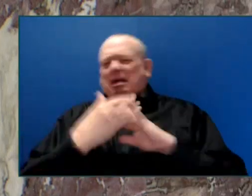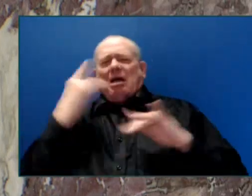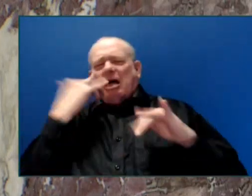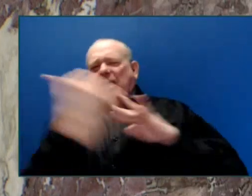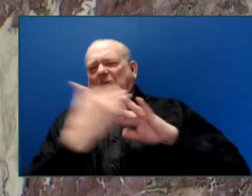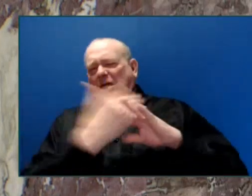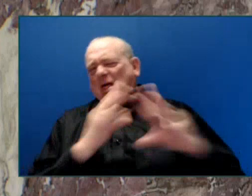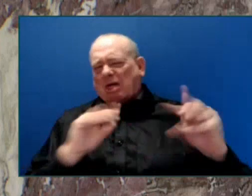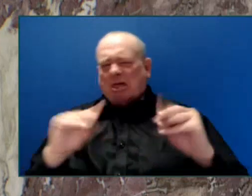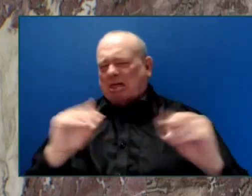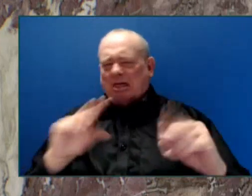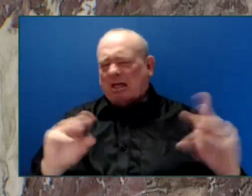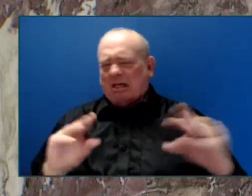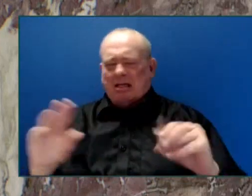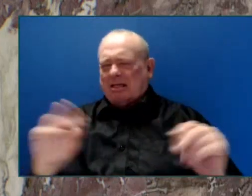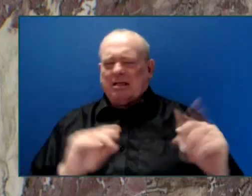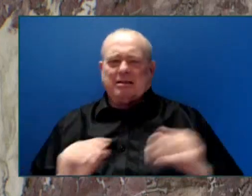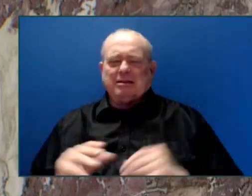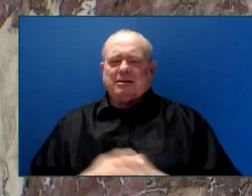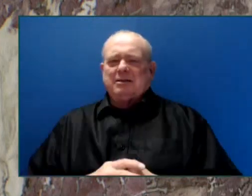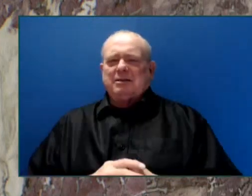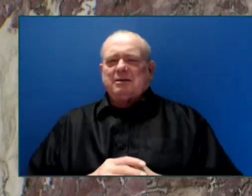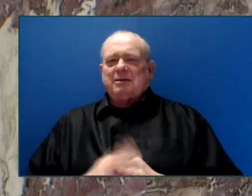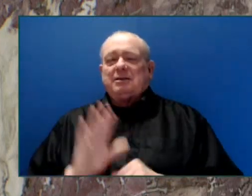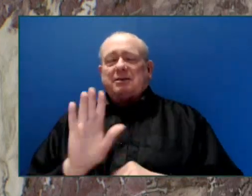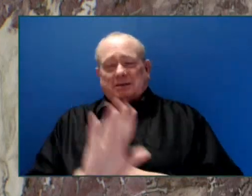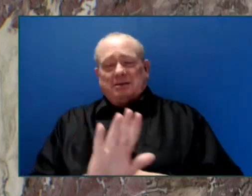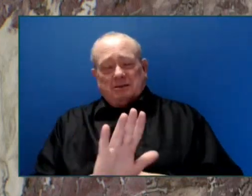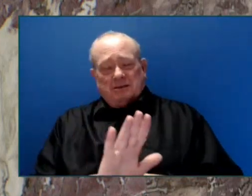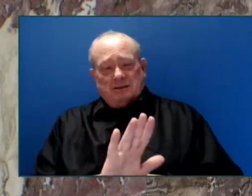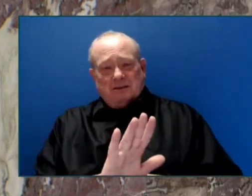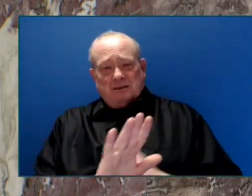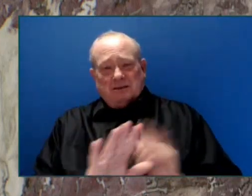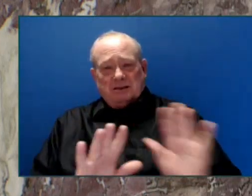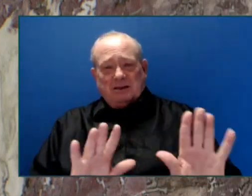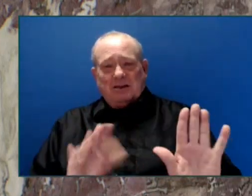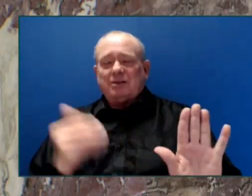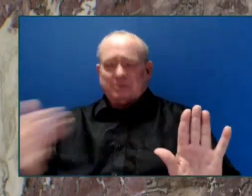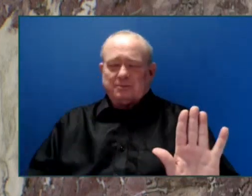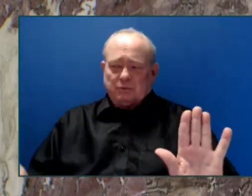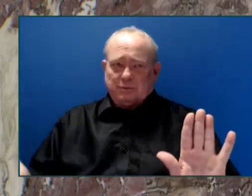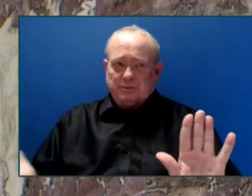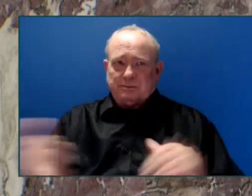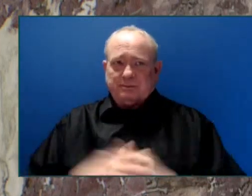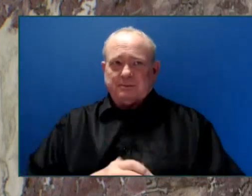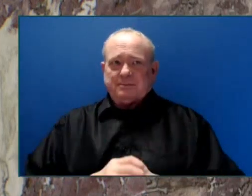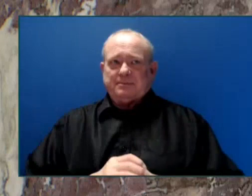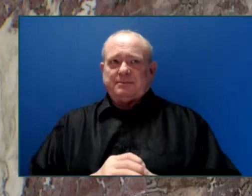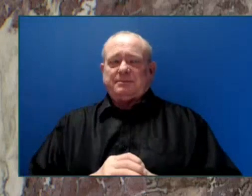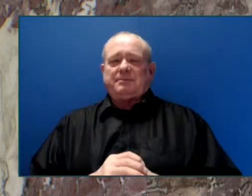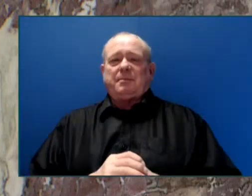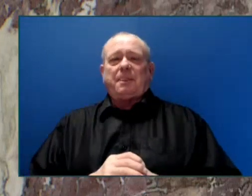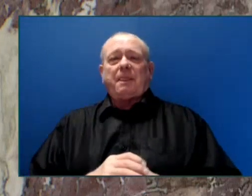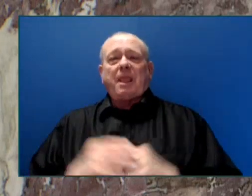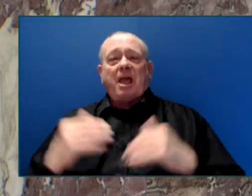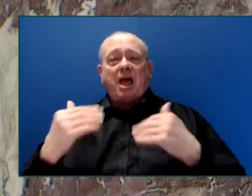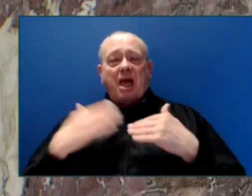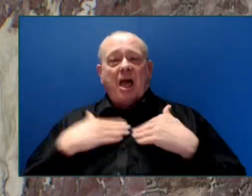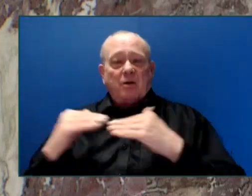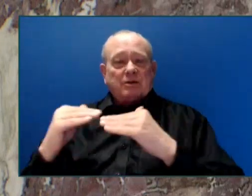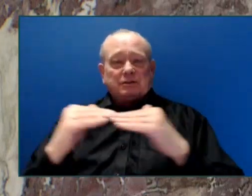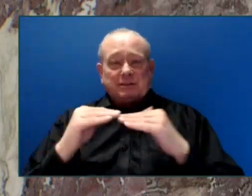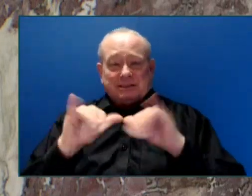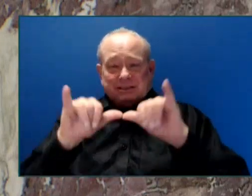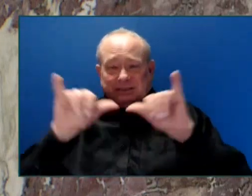Please continue. Thank you, Honourable Speaker. Our justice system is not a policy, Honourable Speaker. The Criminal Code of Canada